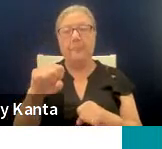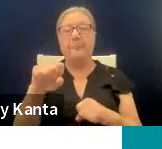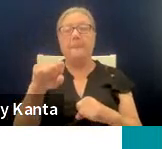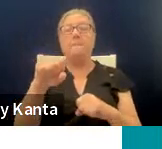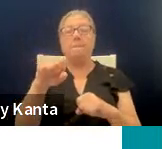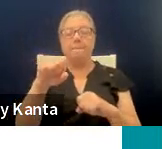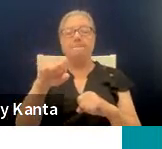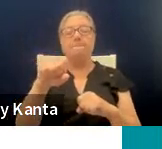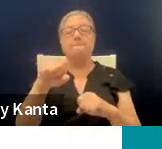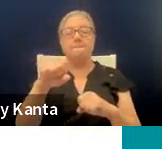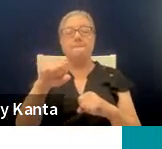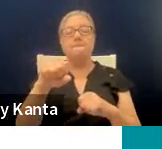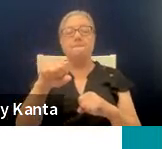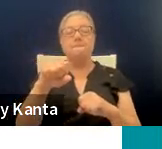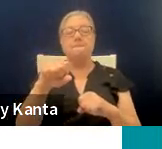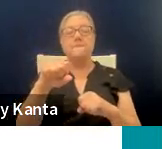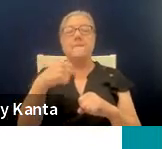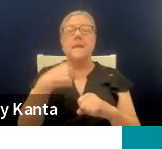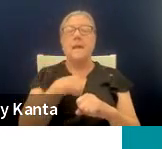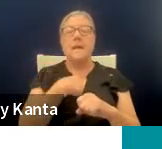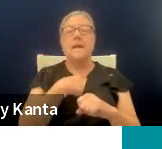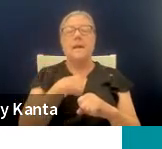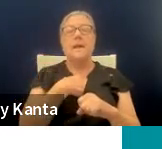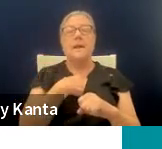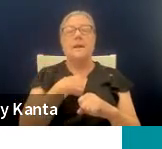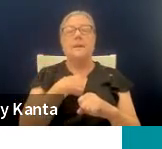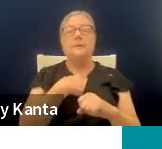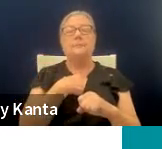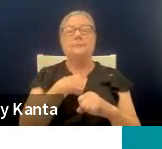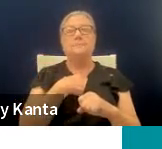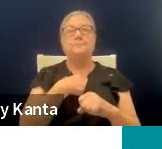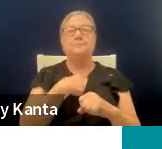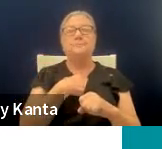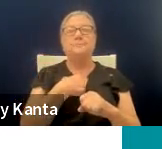hear or want to